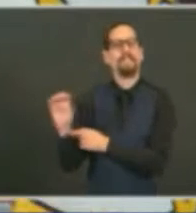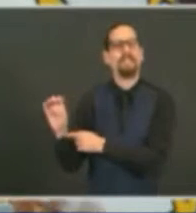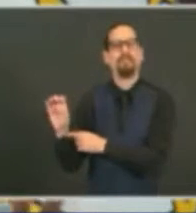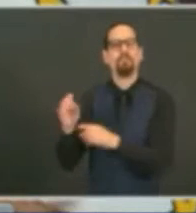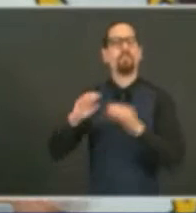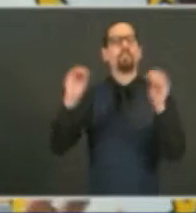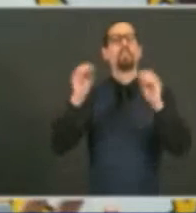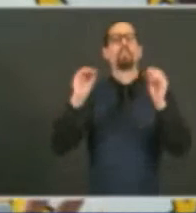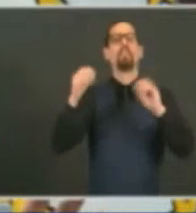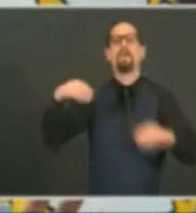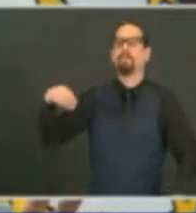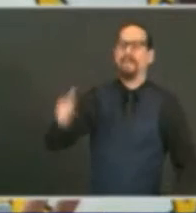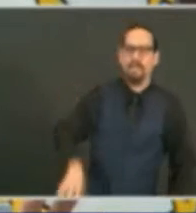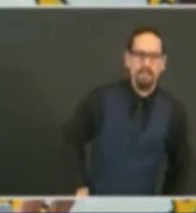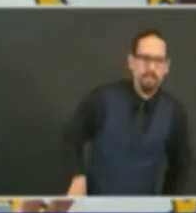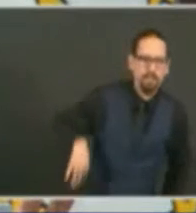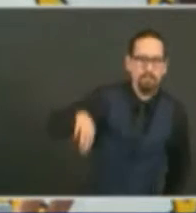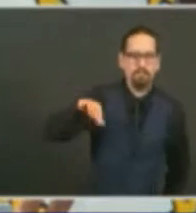portal.ri.gov. Schedule it yourself.